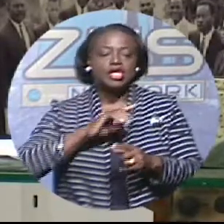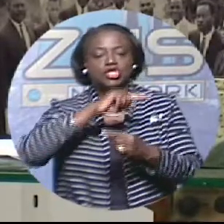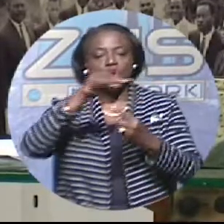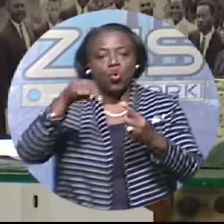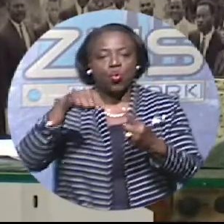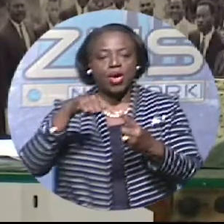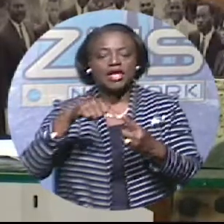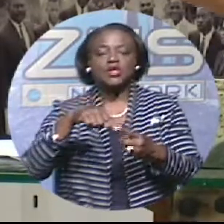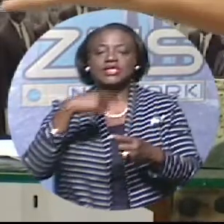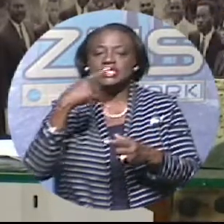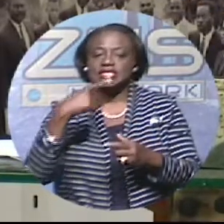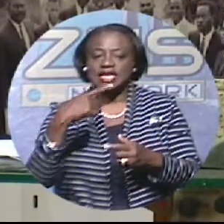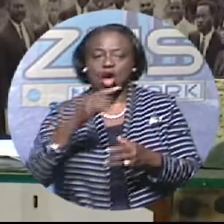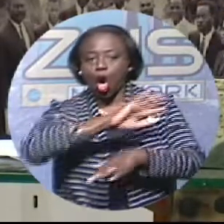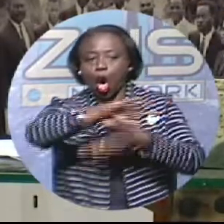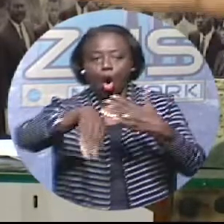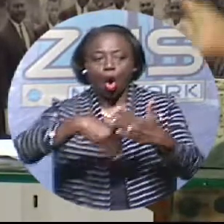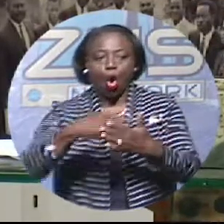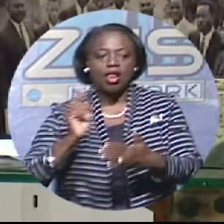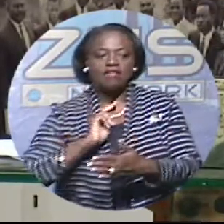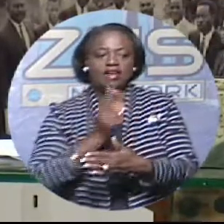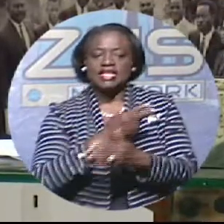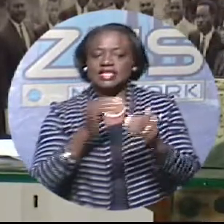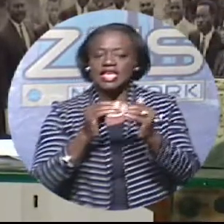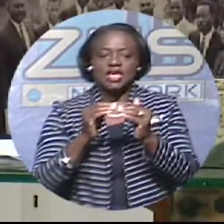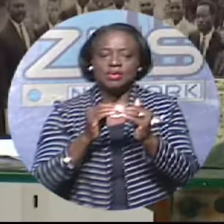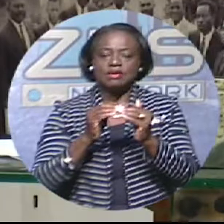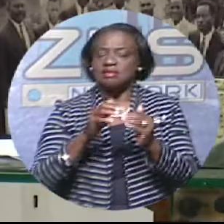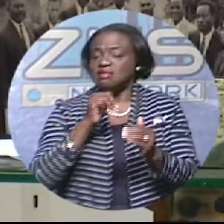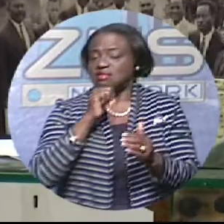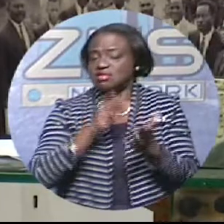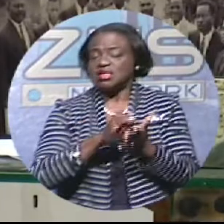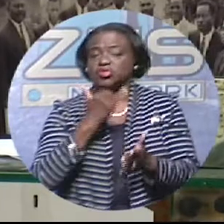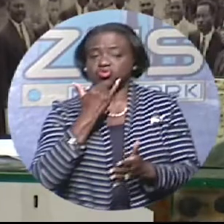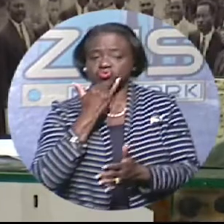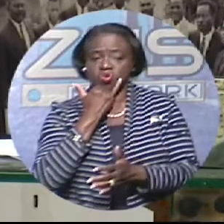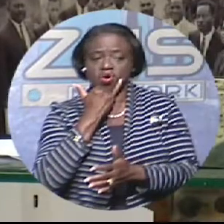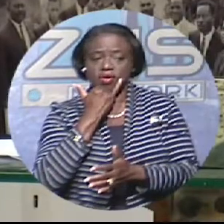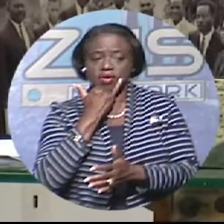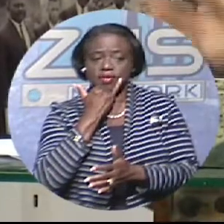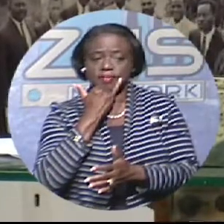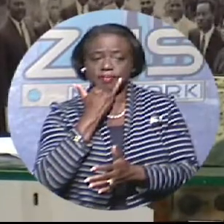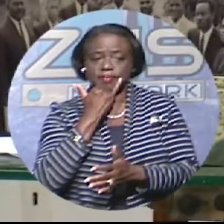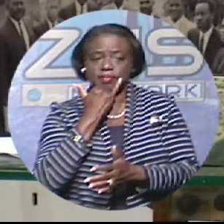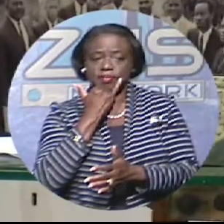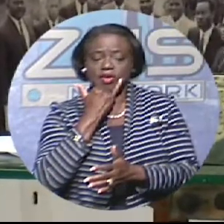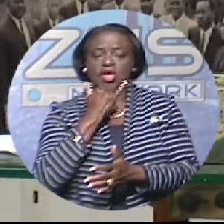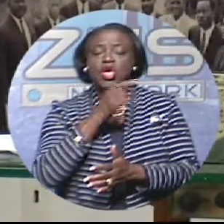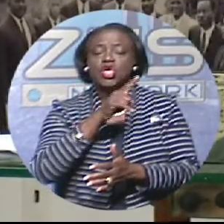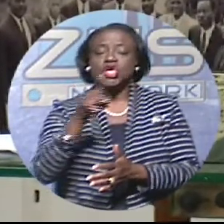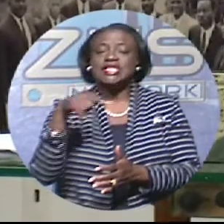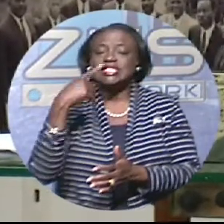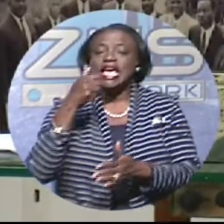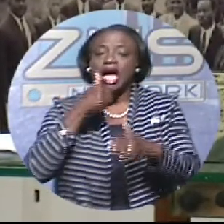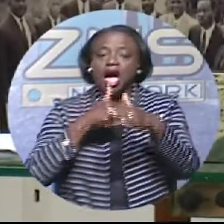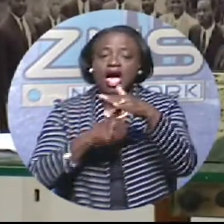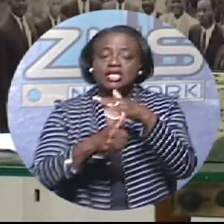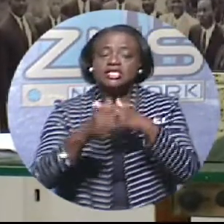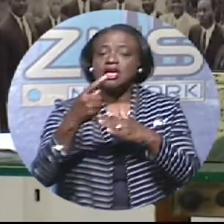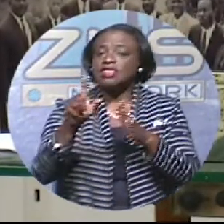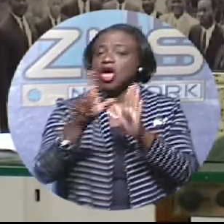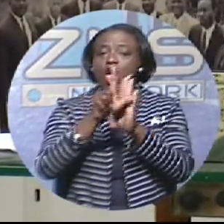the premise that, okay, if all of us equal, but that's the wrong premise. You see, we're saying under the law, I